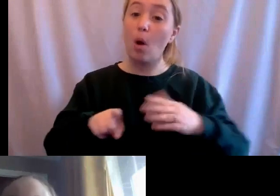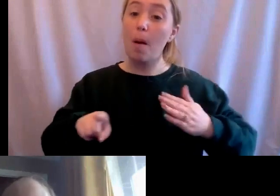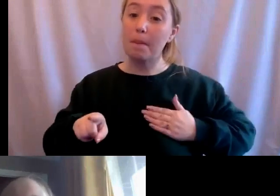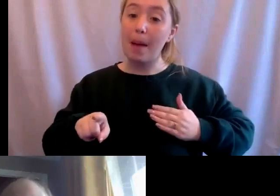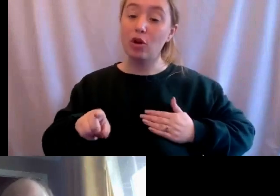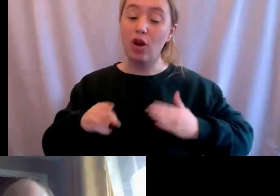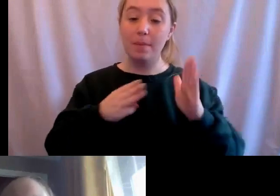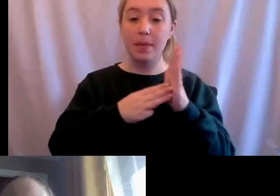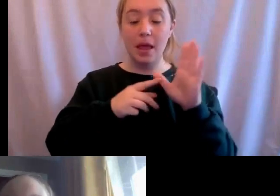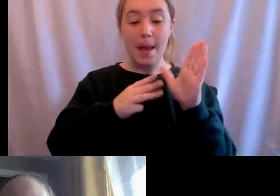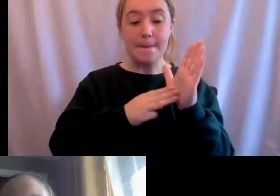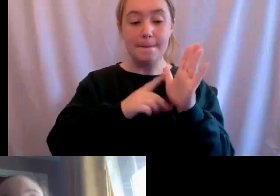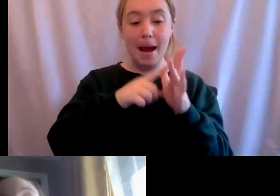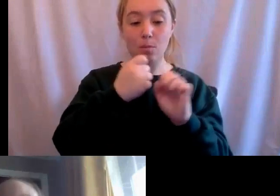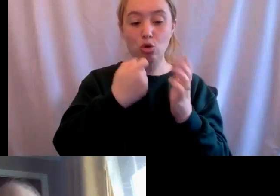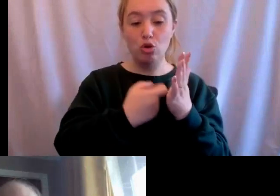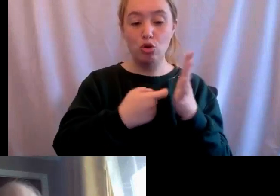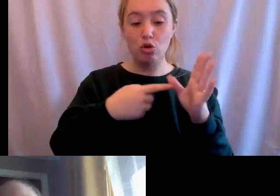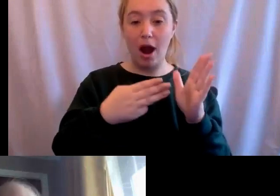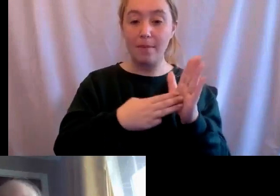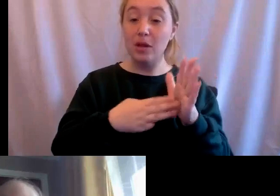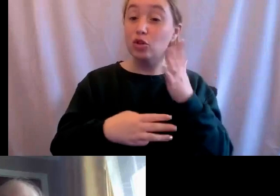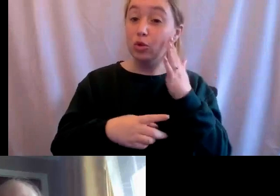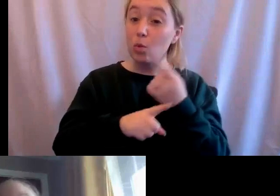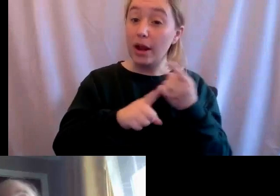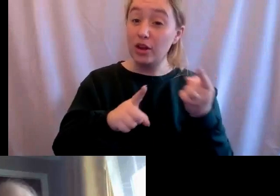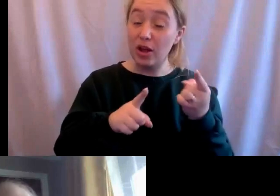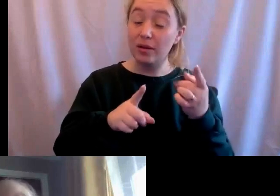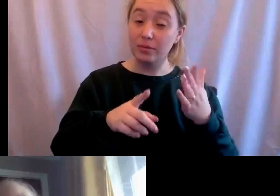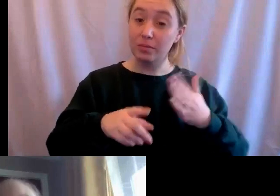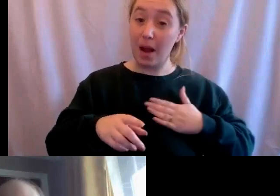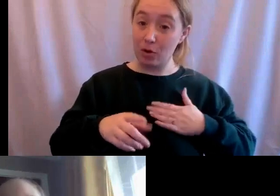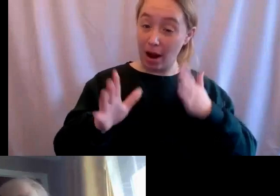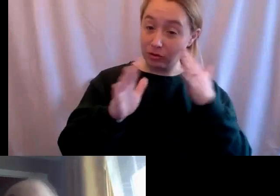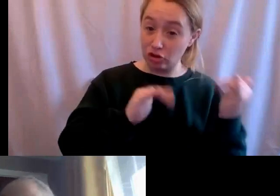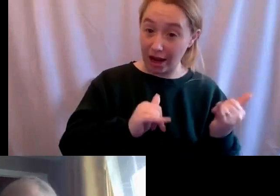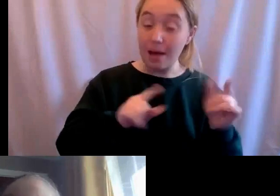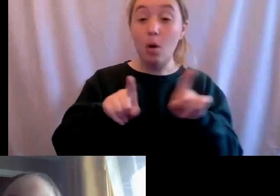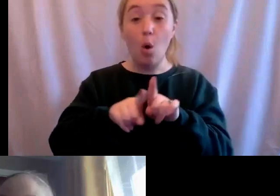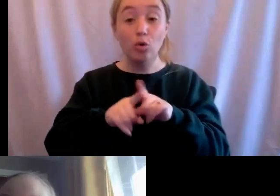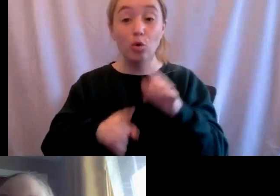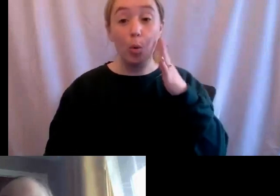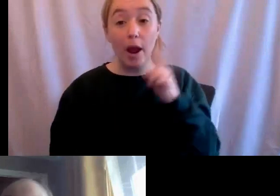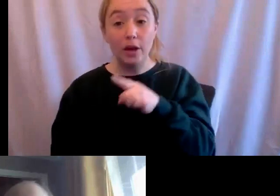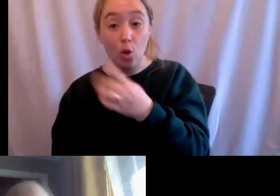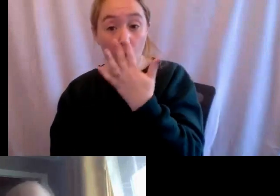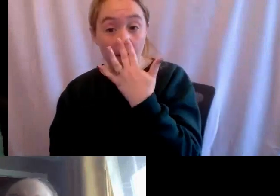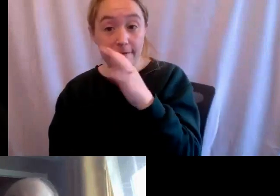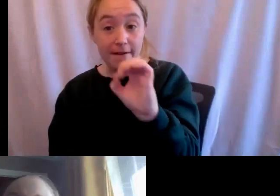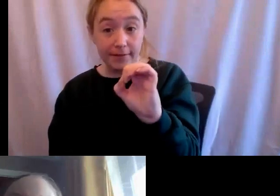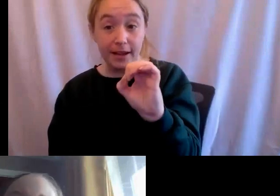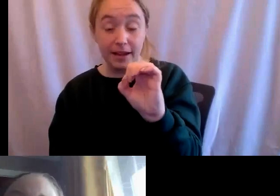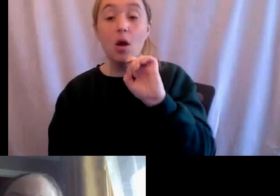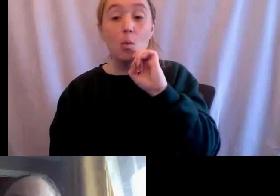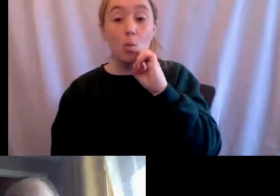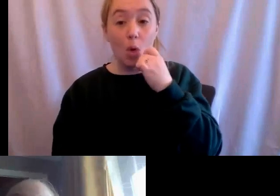that special parcel through the post, please do your bowel screening. We will ask you in clinic, and of course it's your choice if you don't want to do it, but we